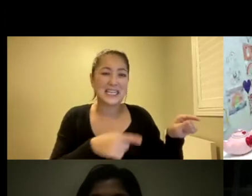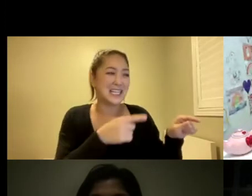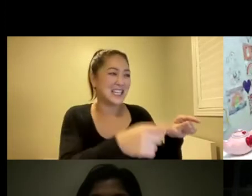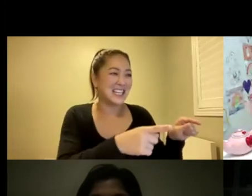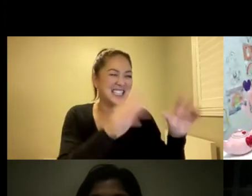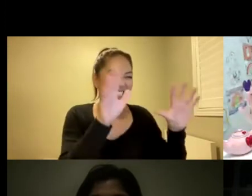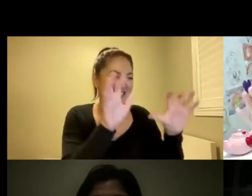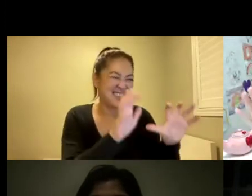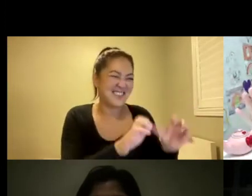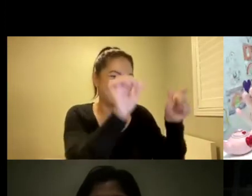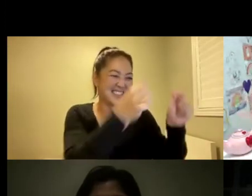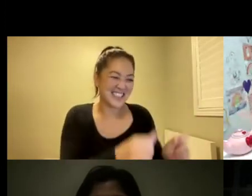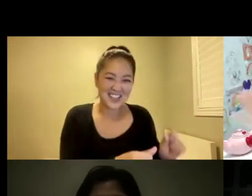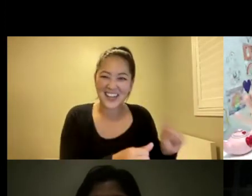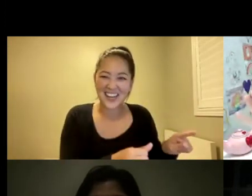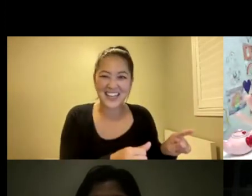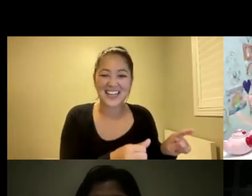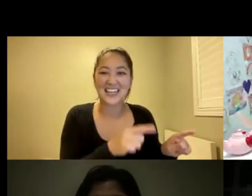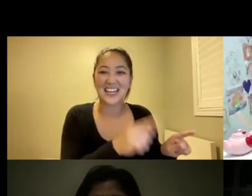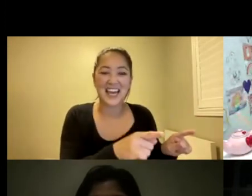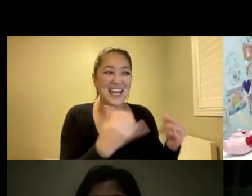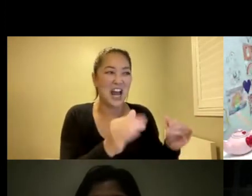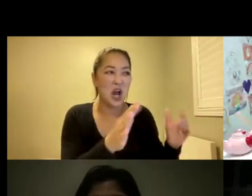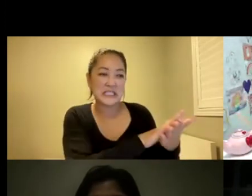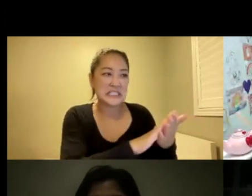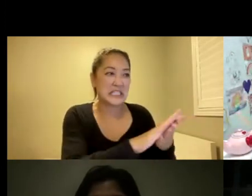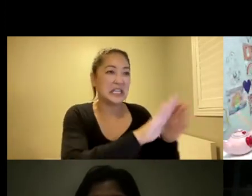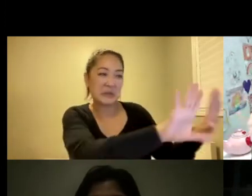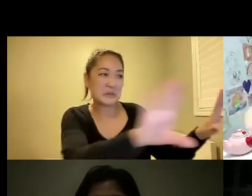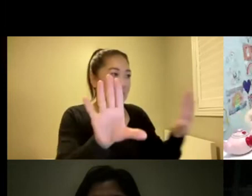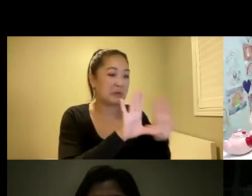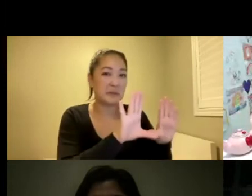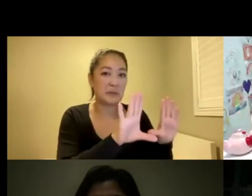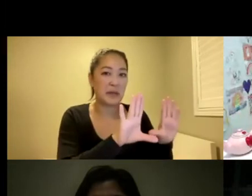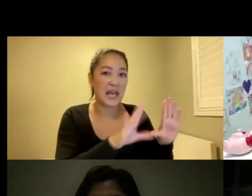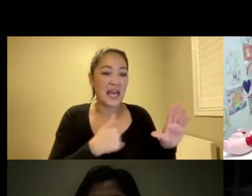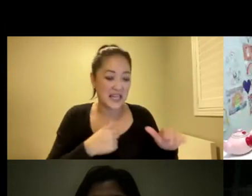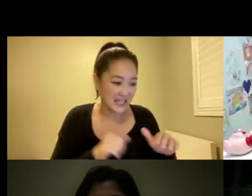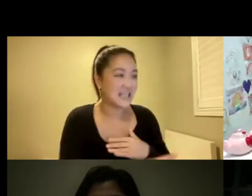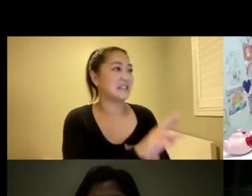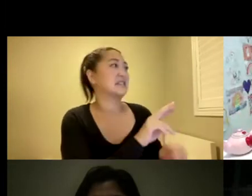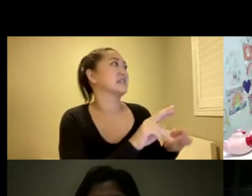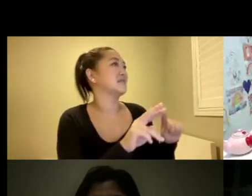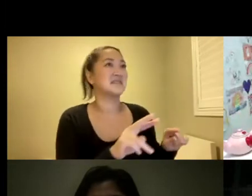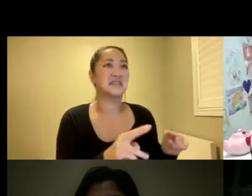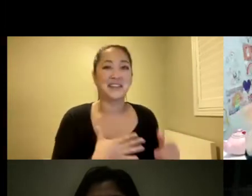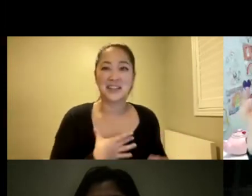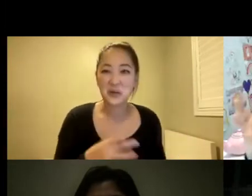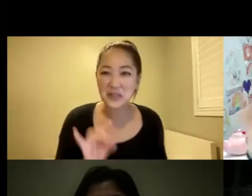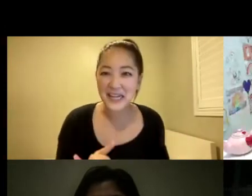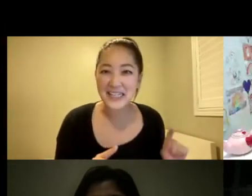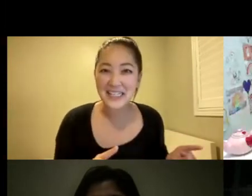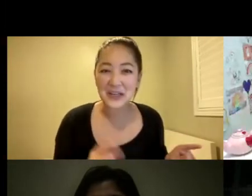it's now the sterile environment, and they don't like it. So they make it dirty again, and they turn on the heater noise back, because that's what felt like